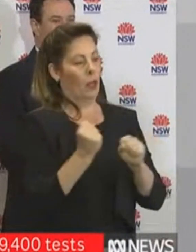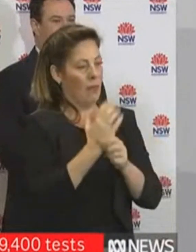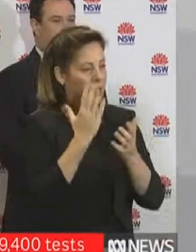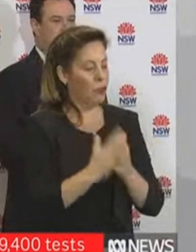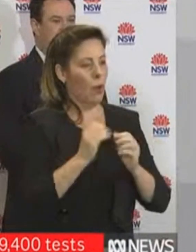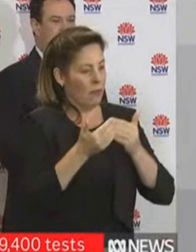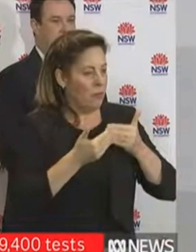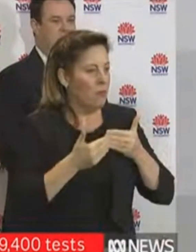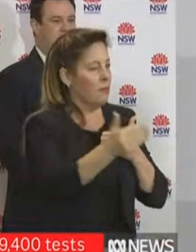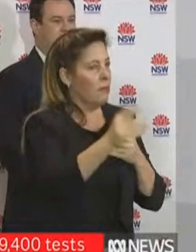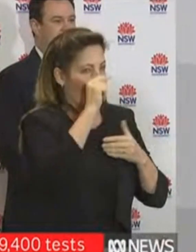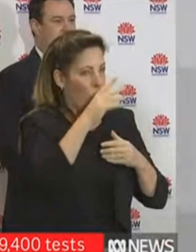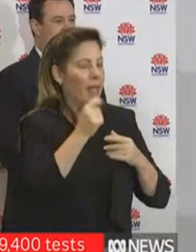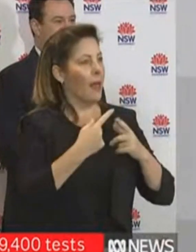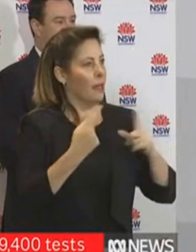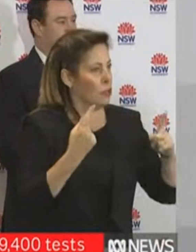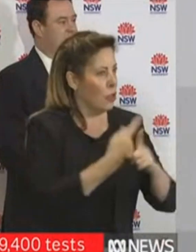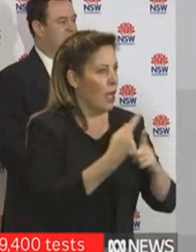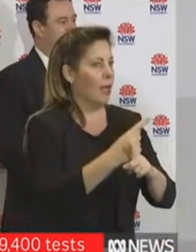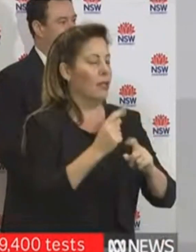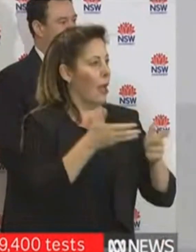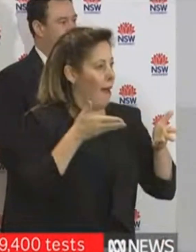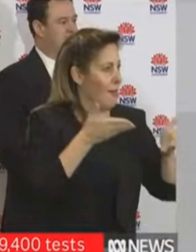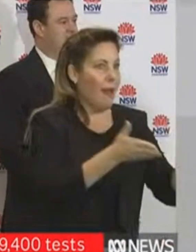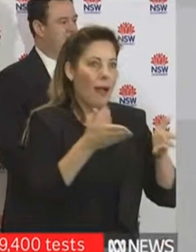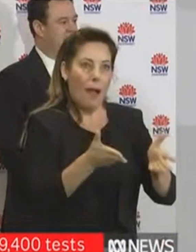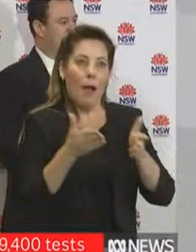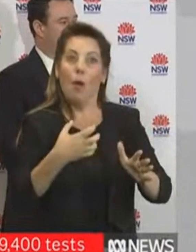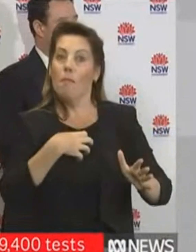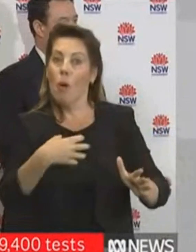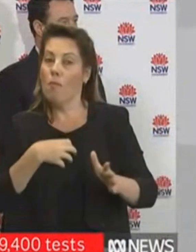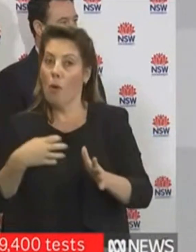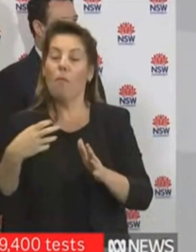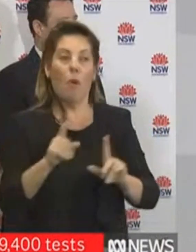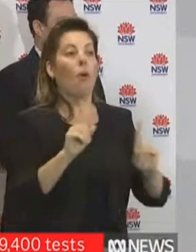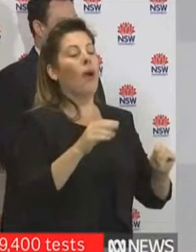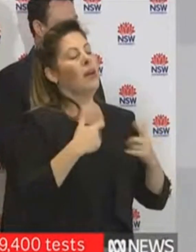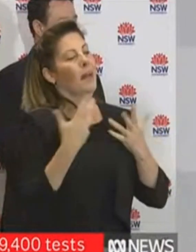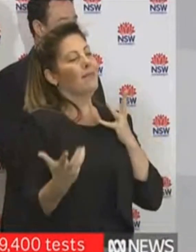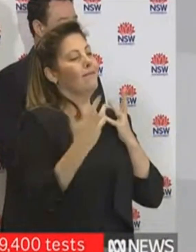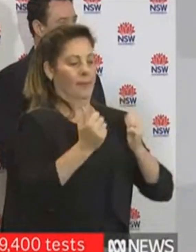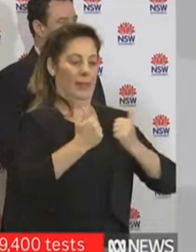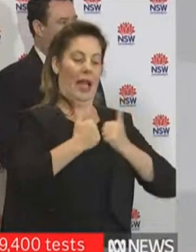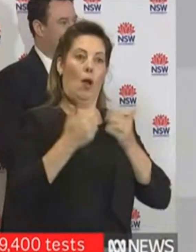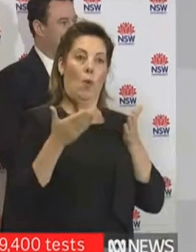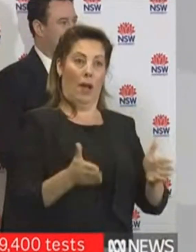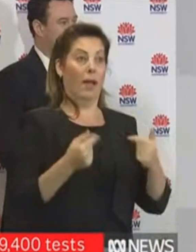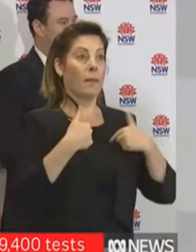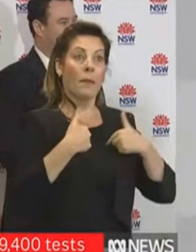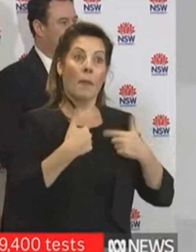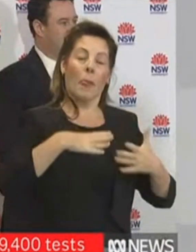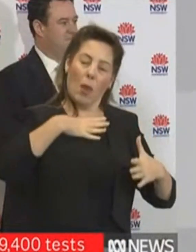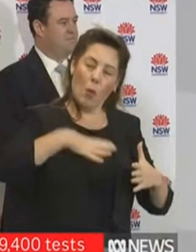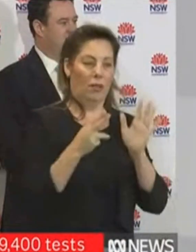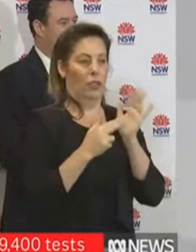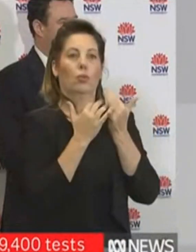ground in fighting the virus and we don't lose ground. I want New South Wales to keep moving forward and not having to move backwards, and that's why it's important for us